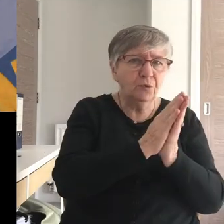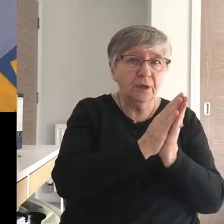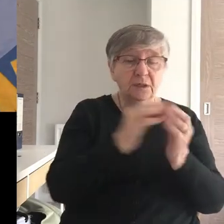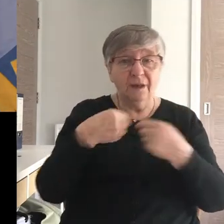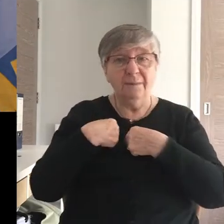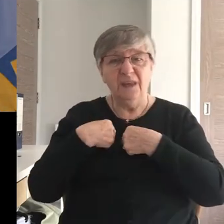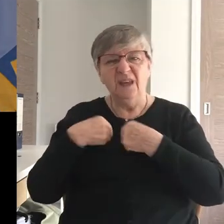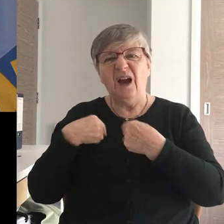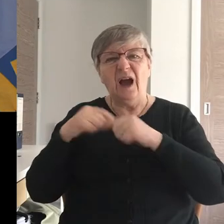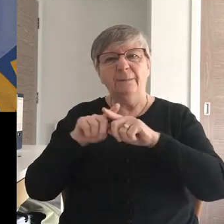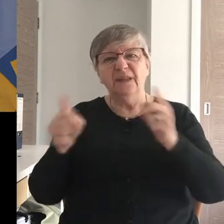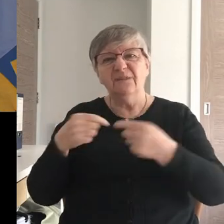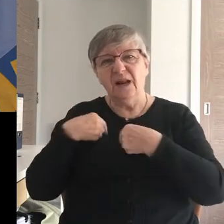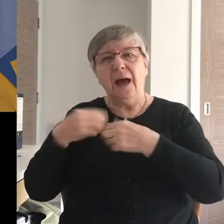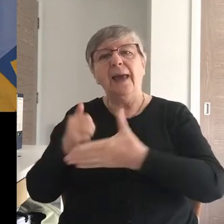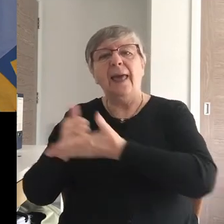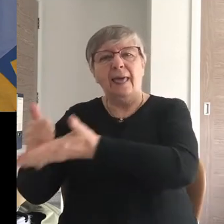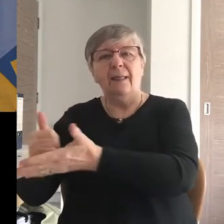with helping others.